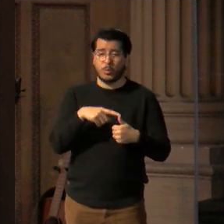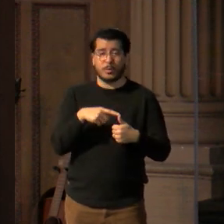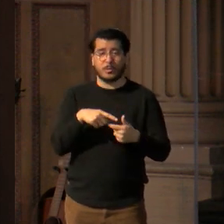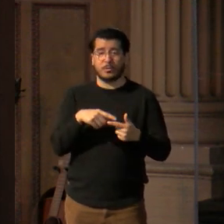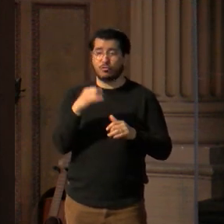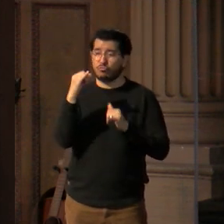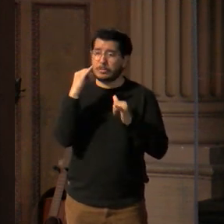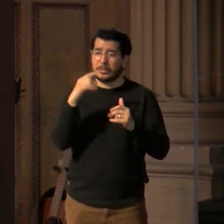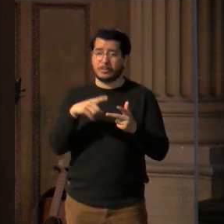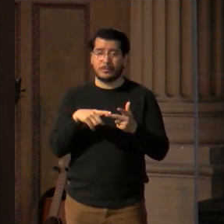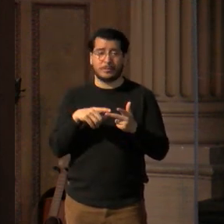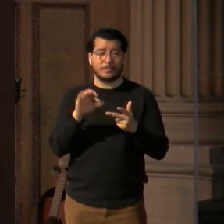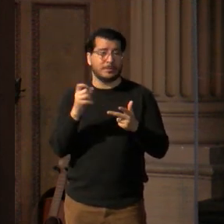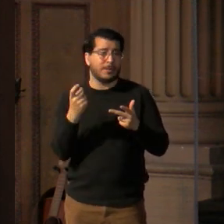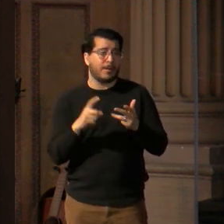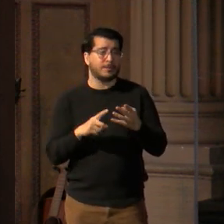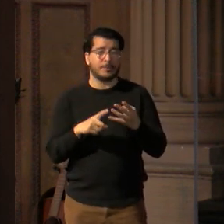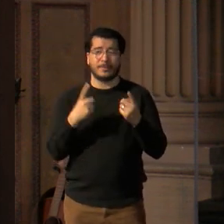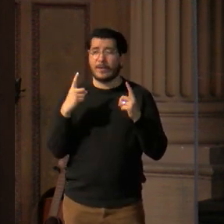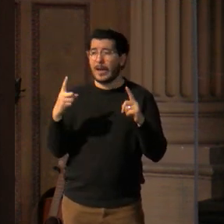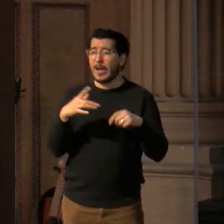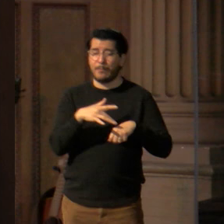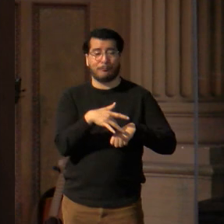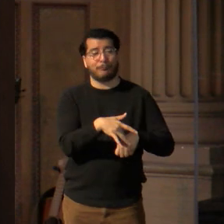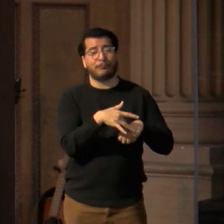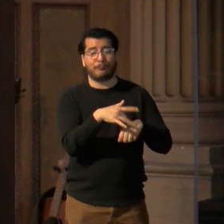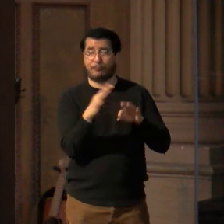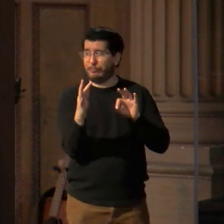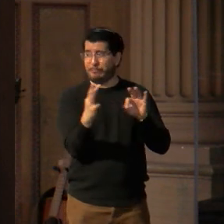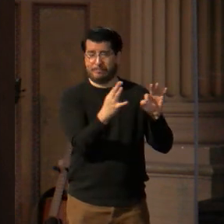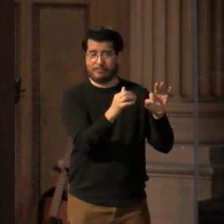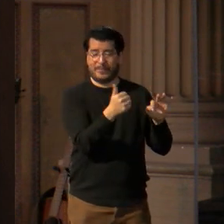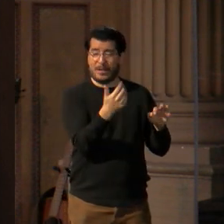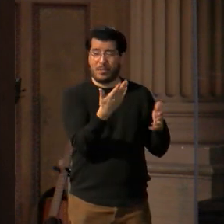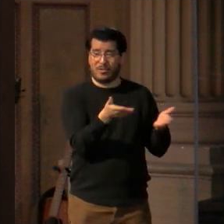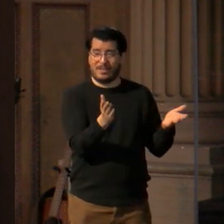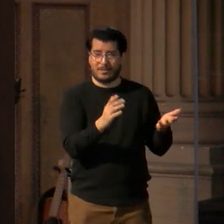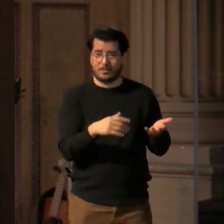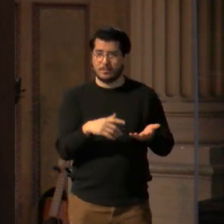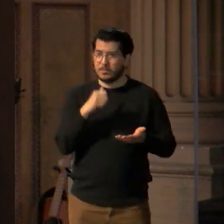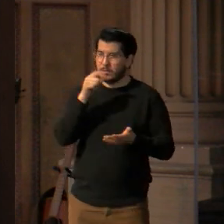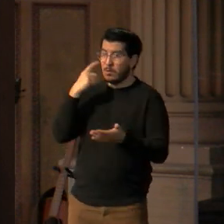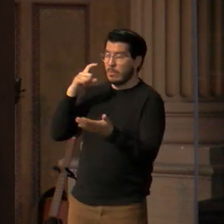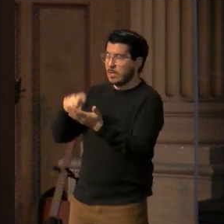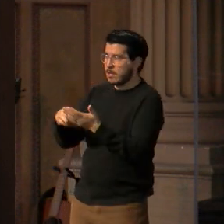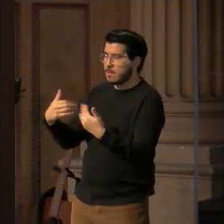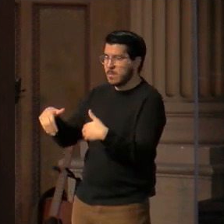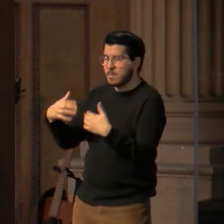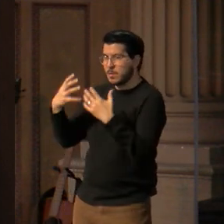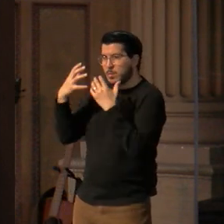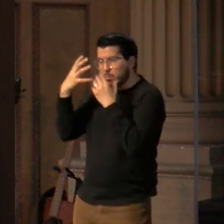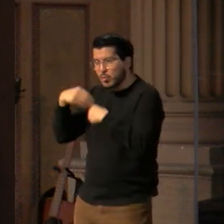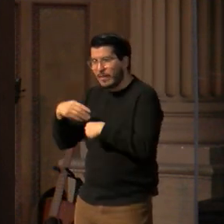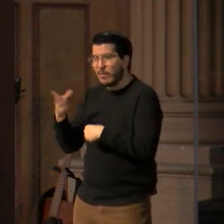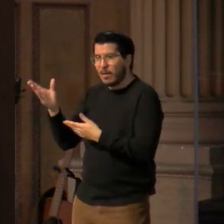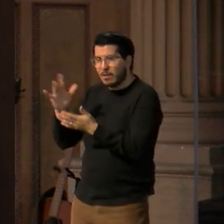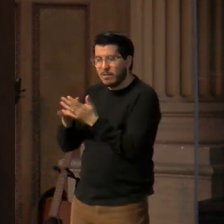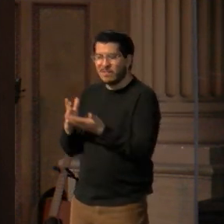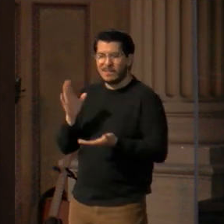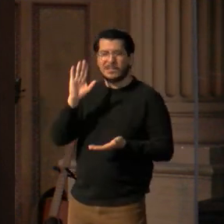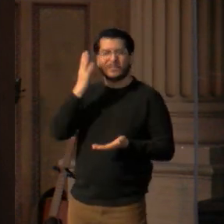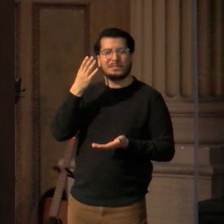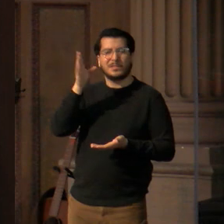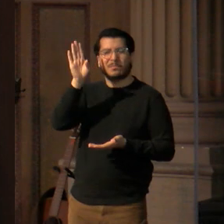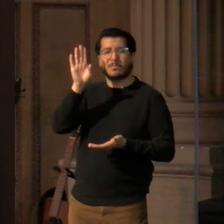or success or fame. They have their eyes on something else. They don't see the beauty of those pearls. And to them, the gospel seems to be of no use.